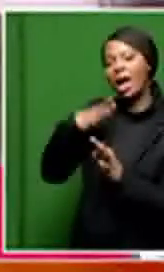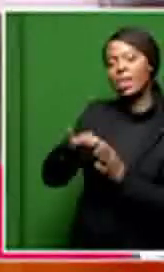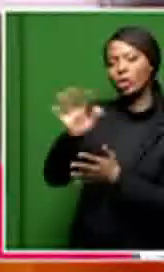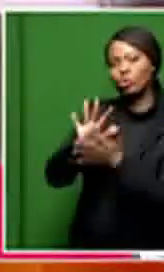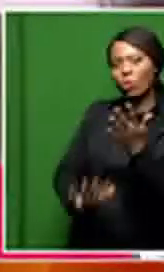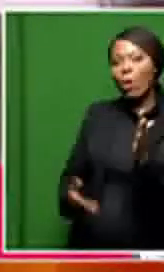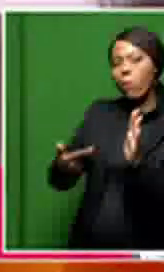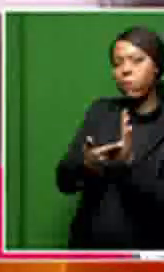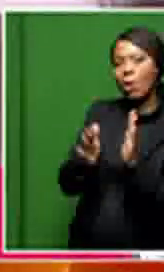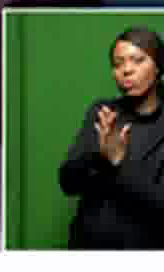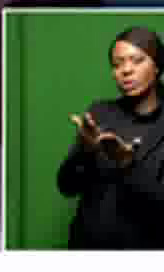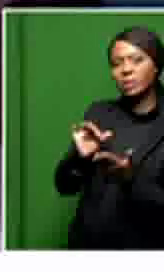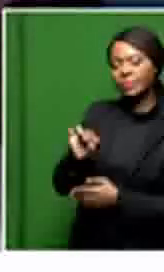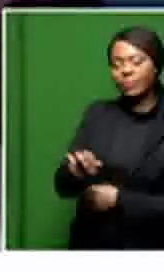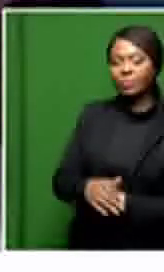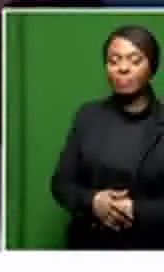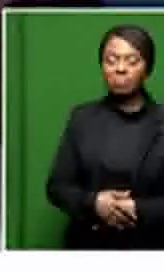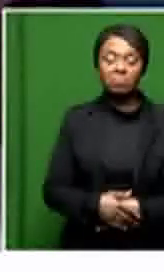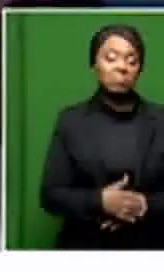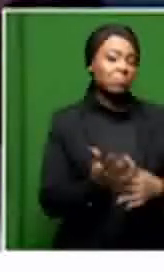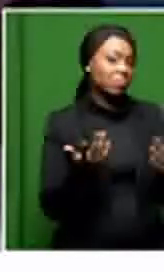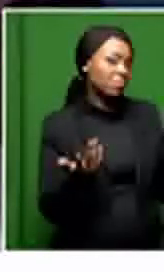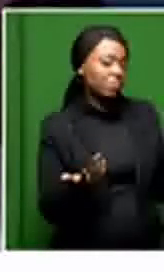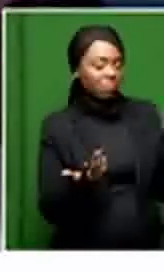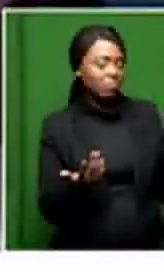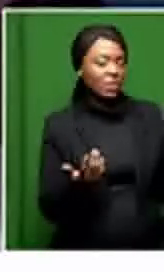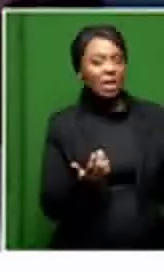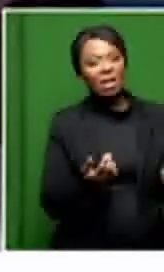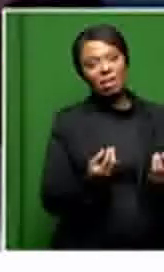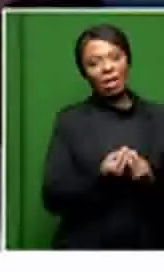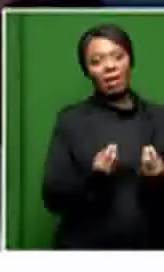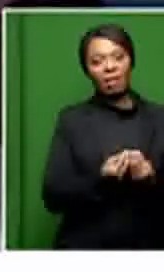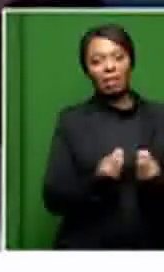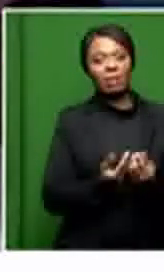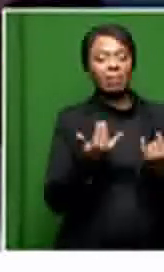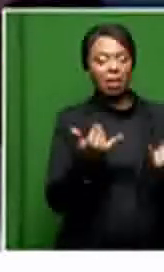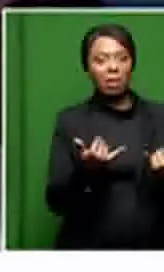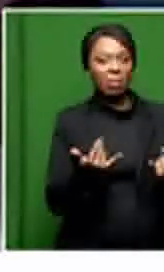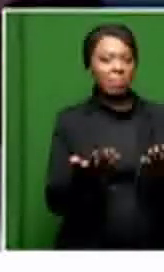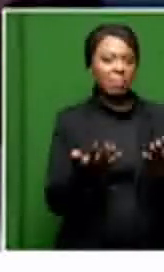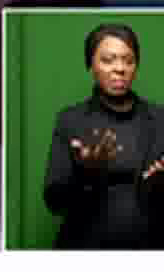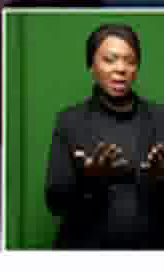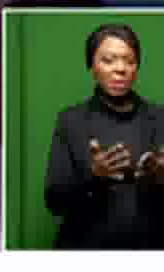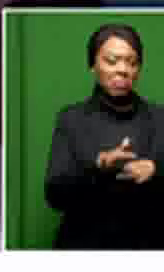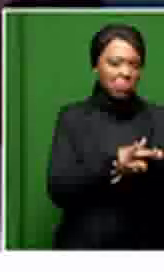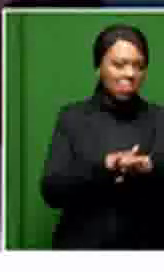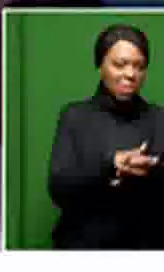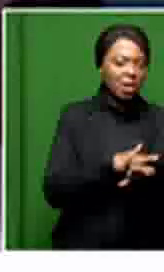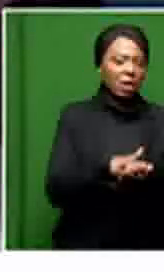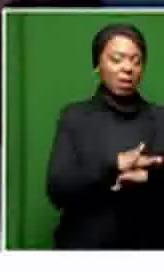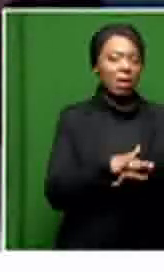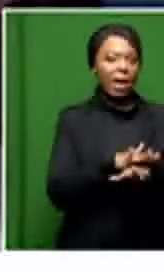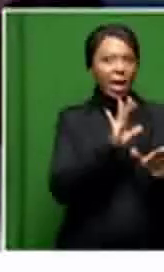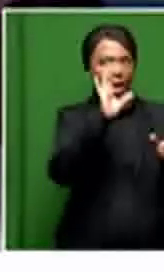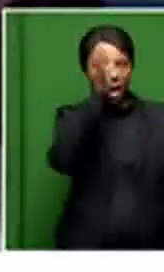Well, just the incredible way, we always talk about these, grassroots intellectuals, but